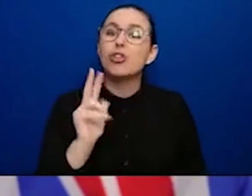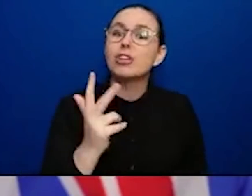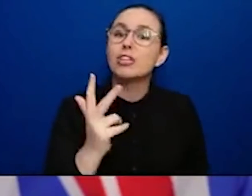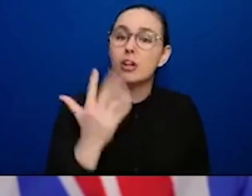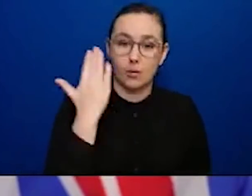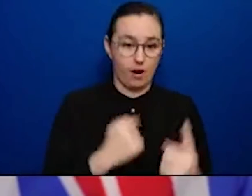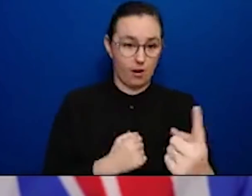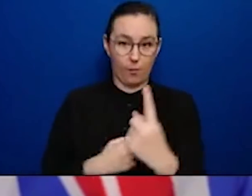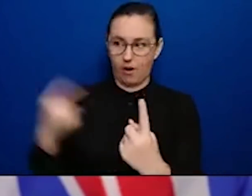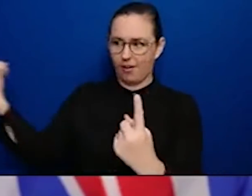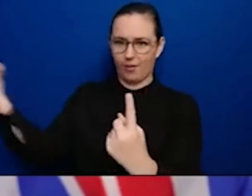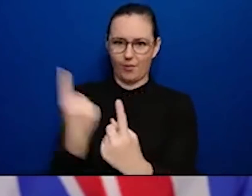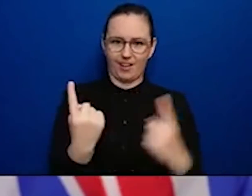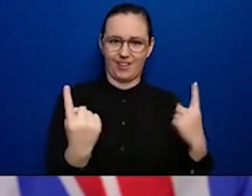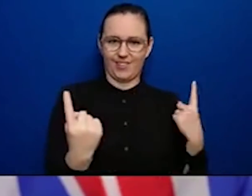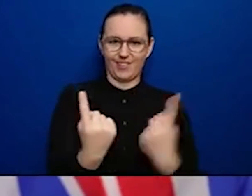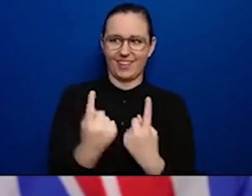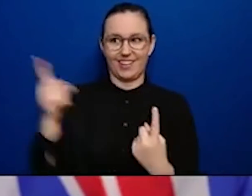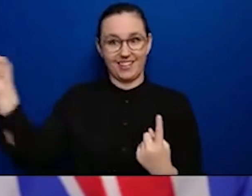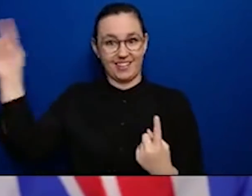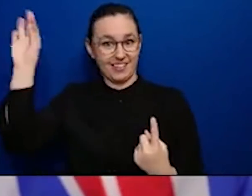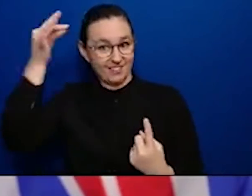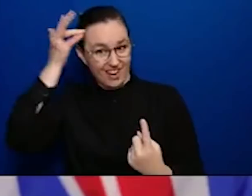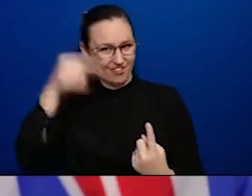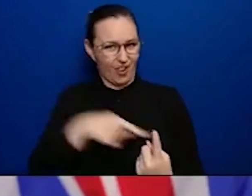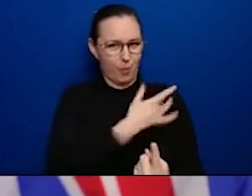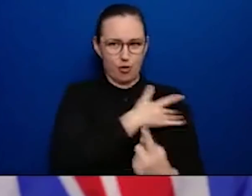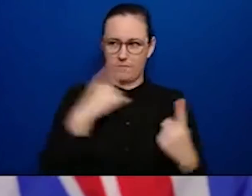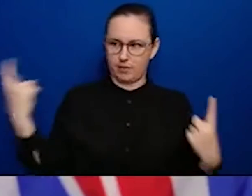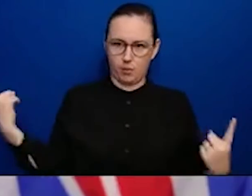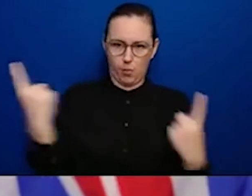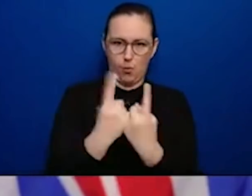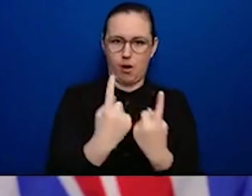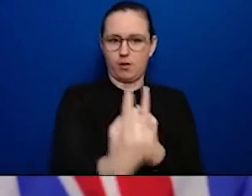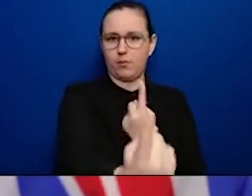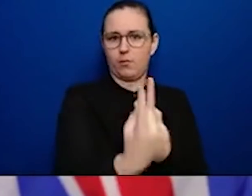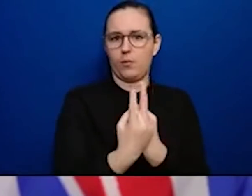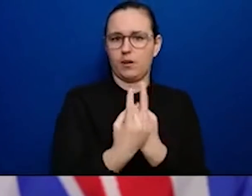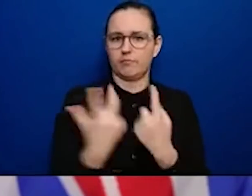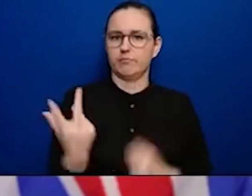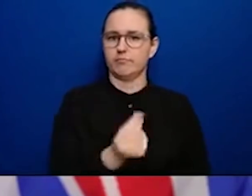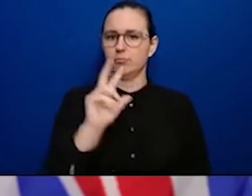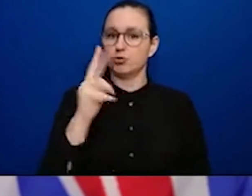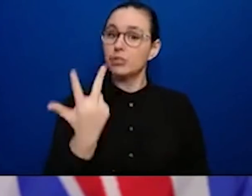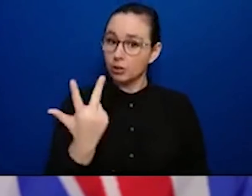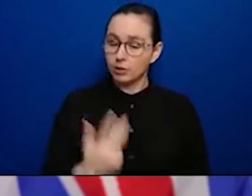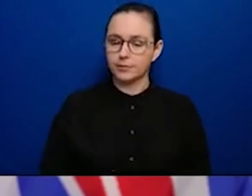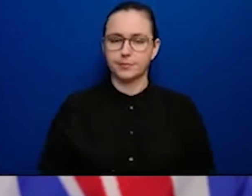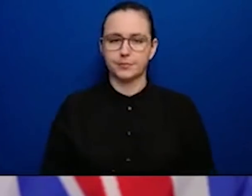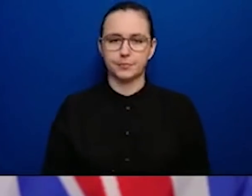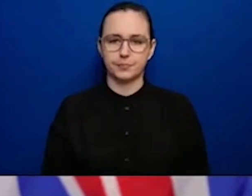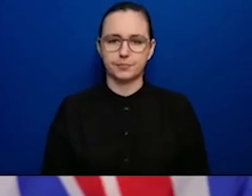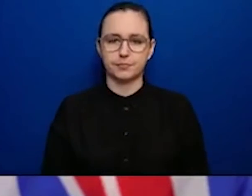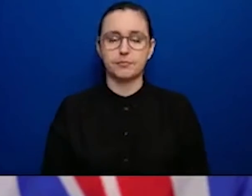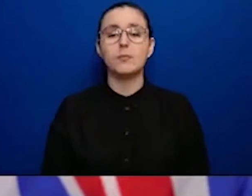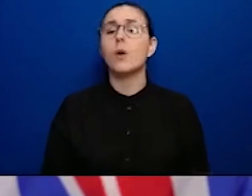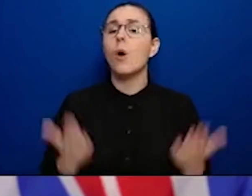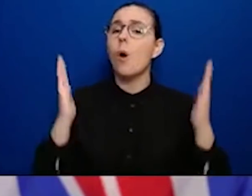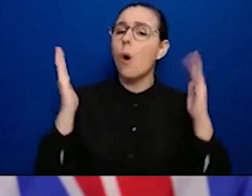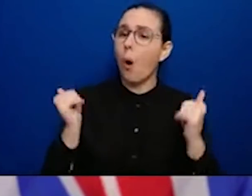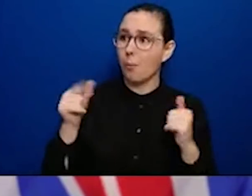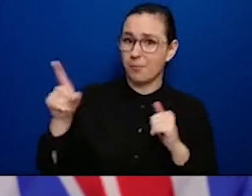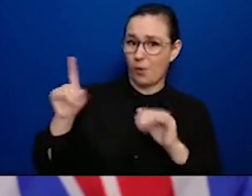who've been affected by the floods. The response has been incredible. And thankfully, there appears to be some reprieve in the weather in